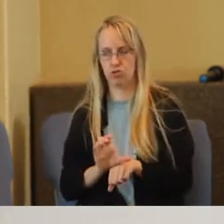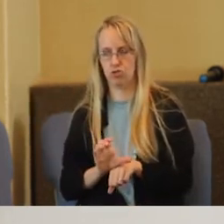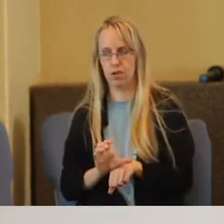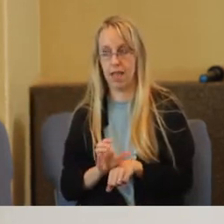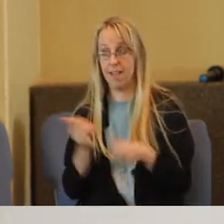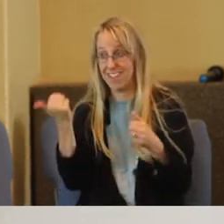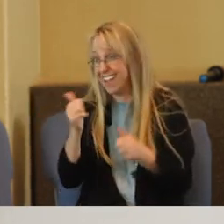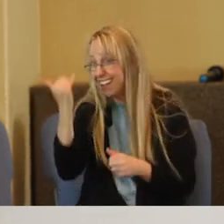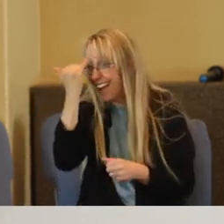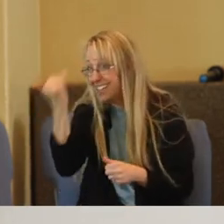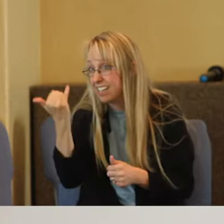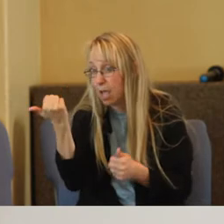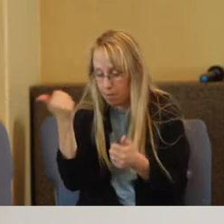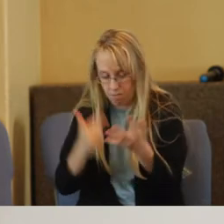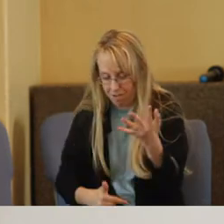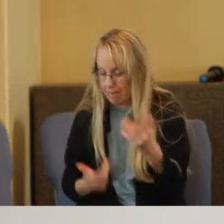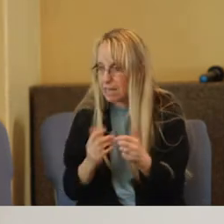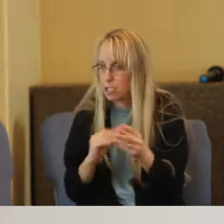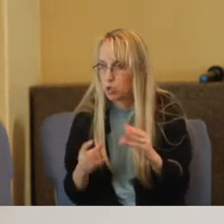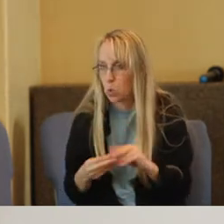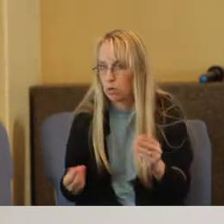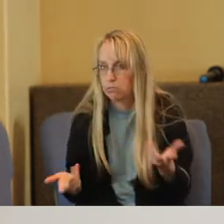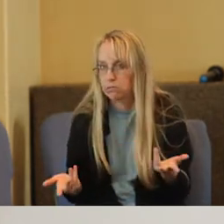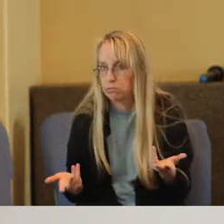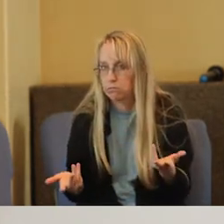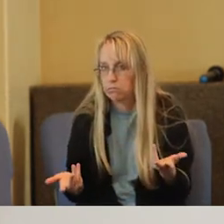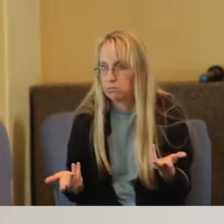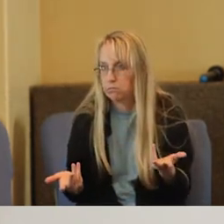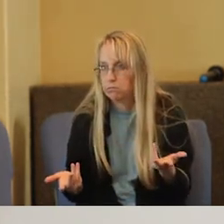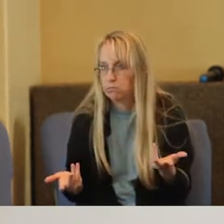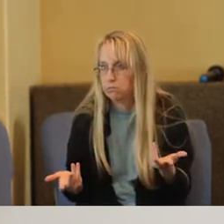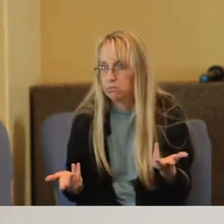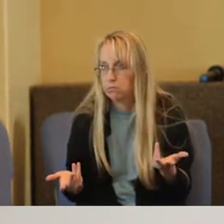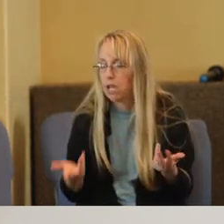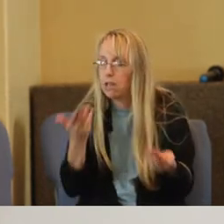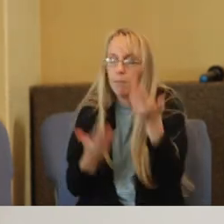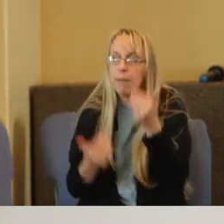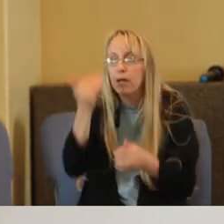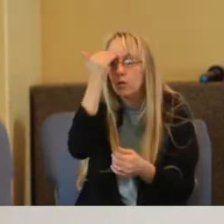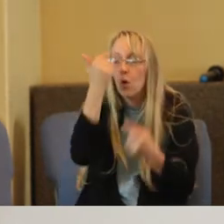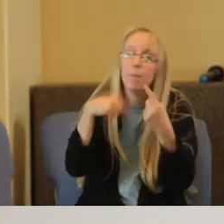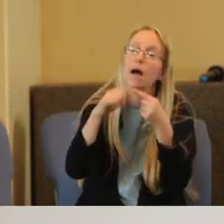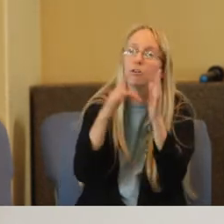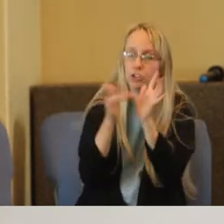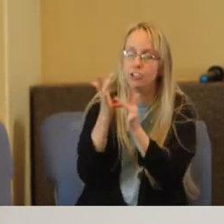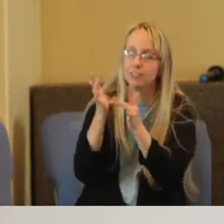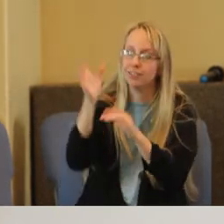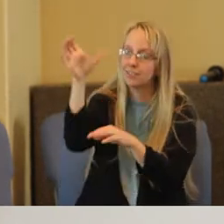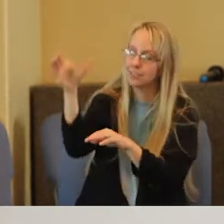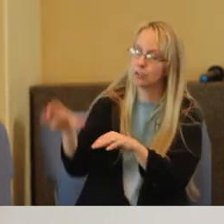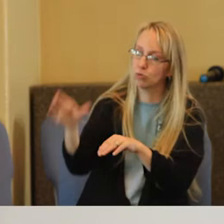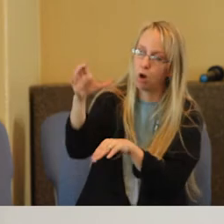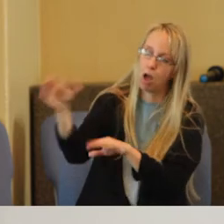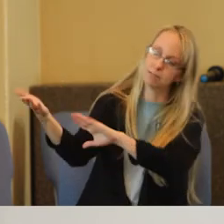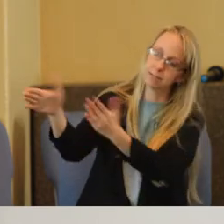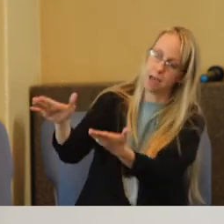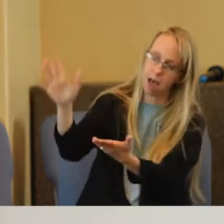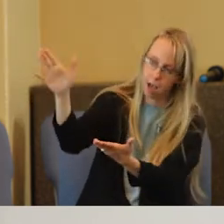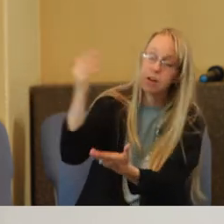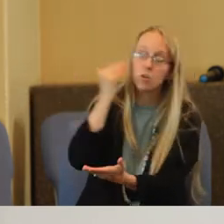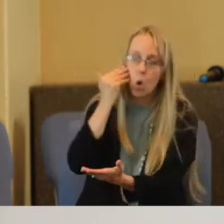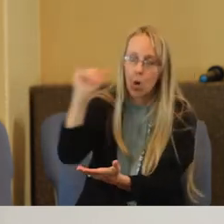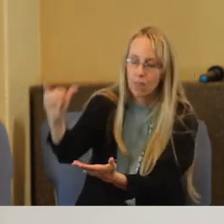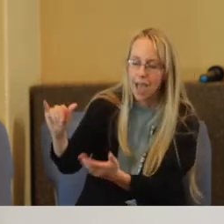any idea about any of these stories? It could be, they might know about Jesus dying on the cross, but do they know